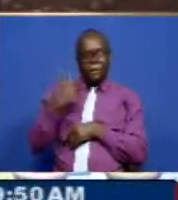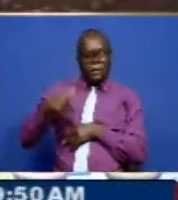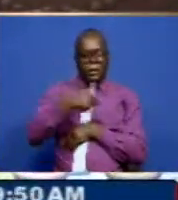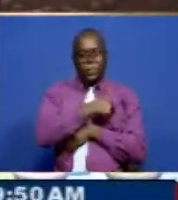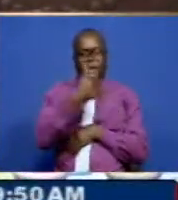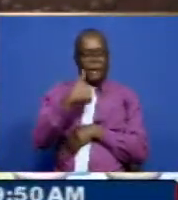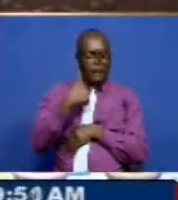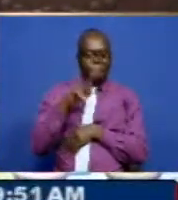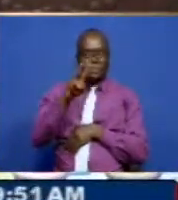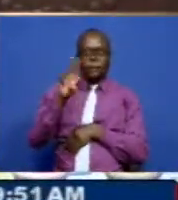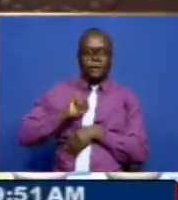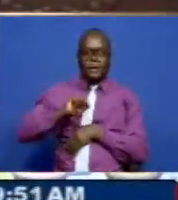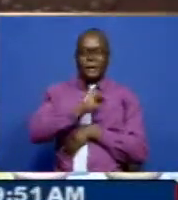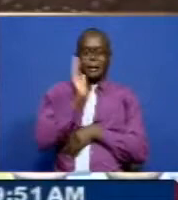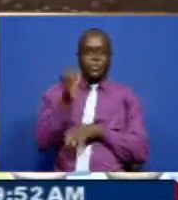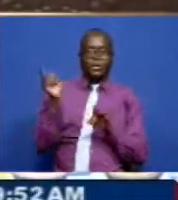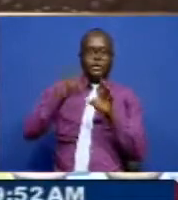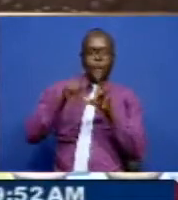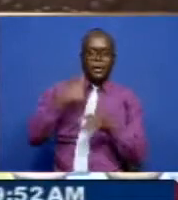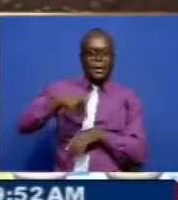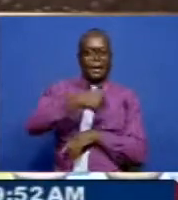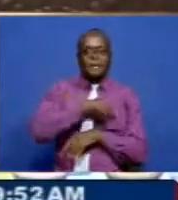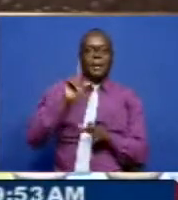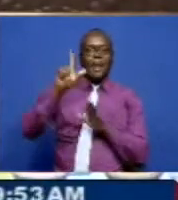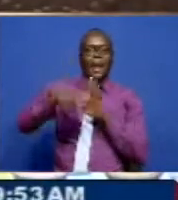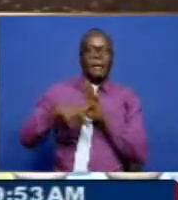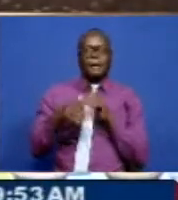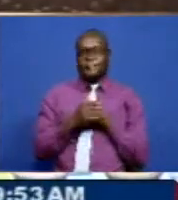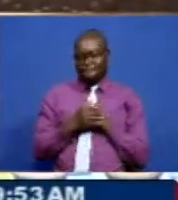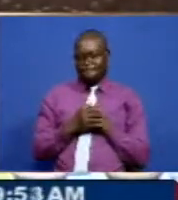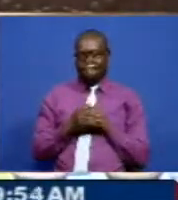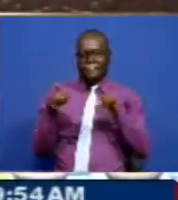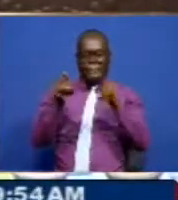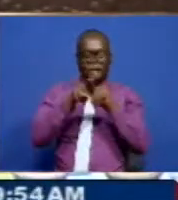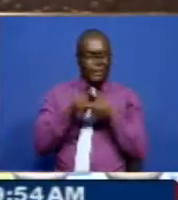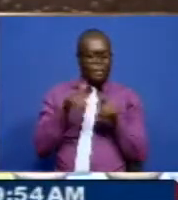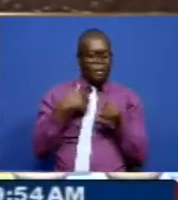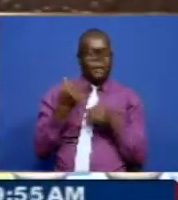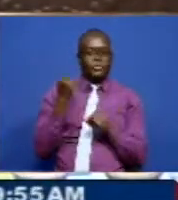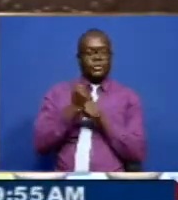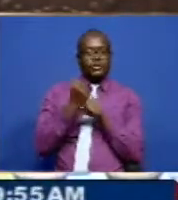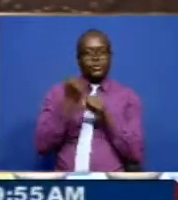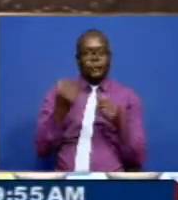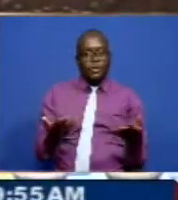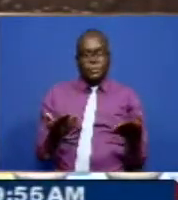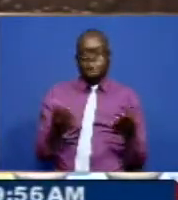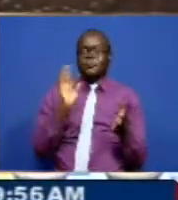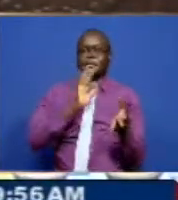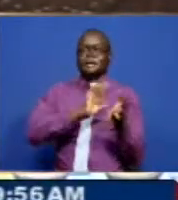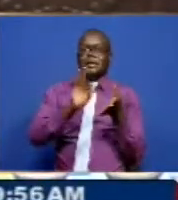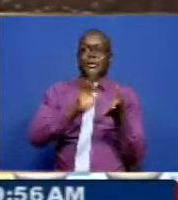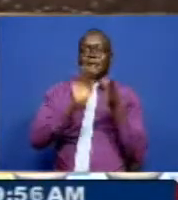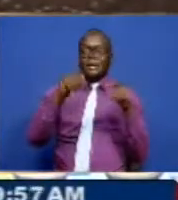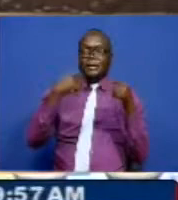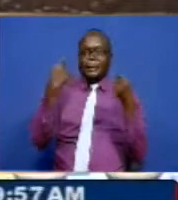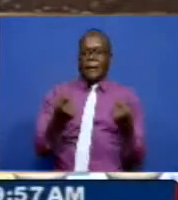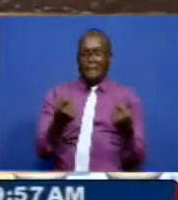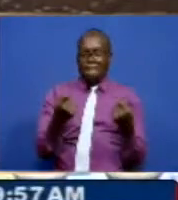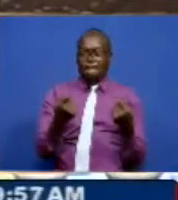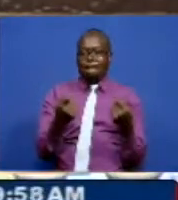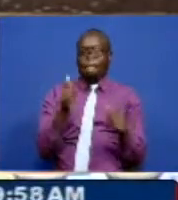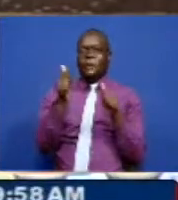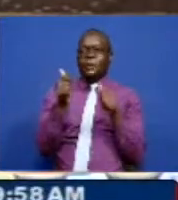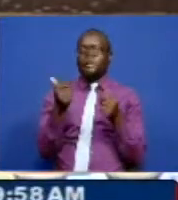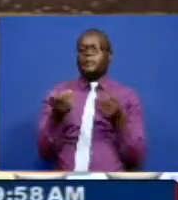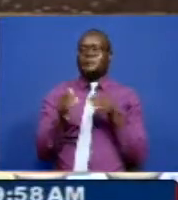have two senators who will be joining us later on. I also want to introduce with you our secretariat team, which